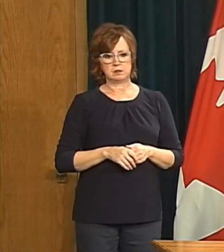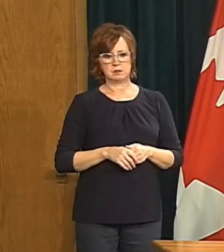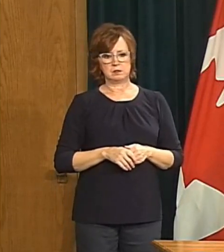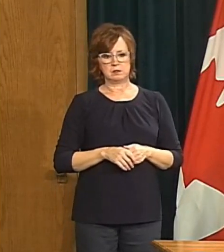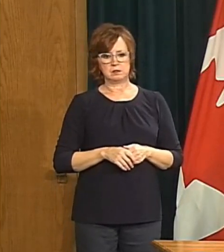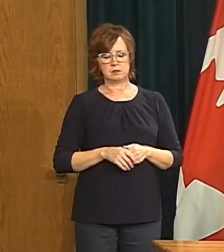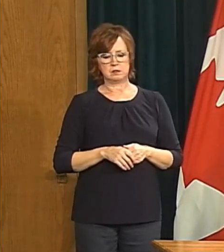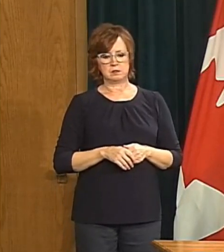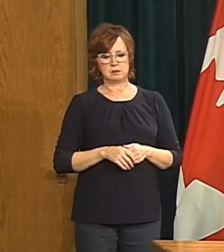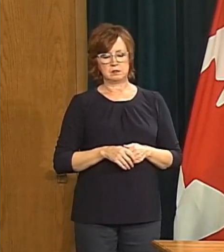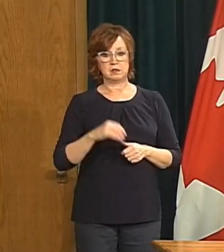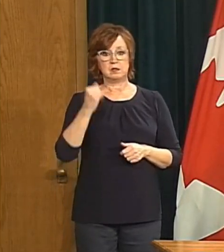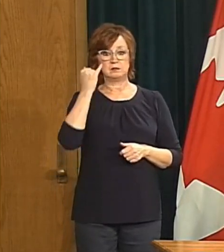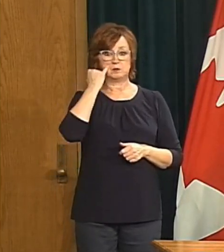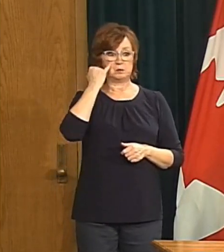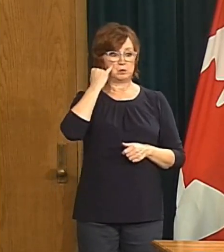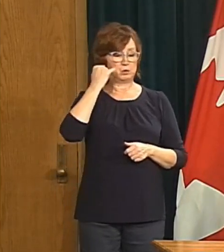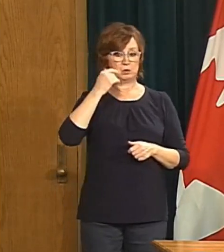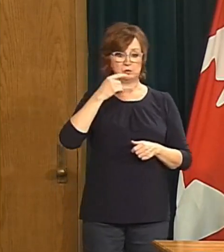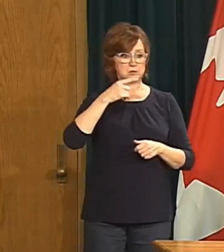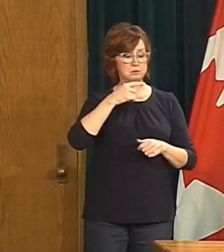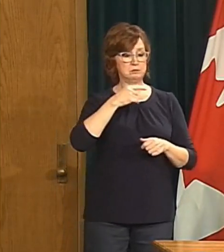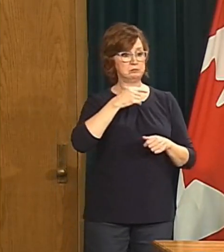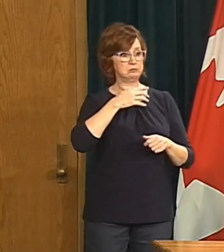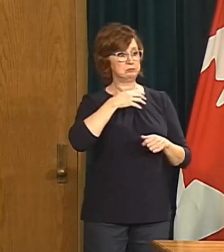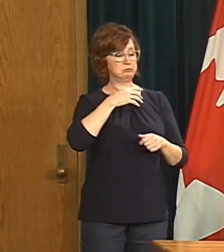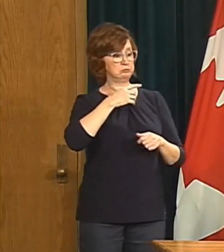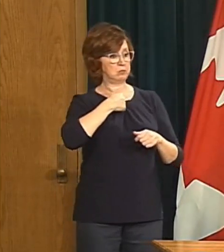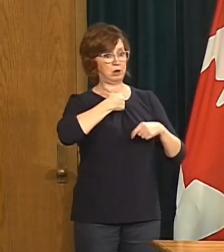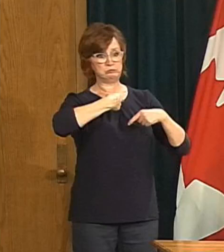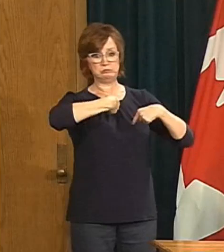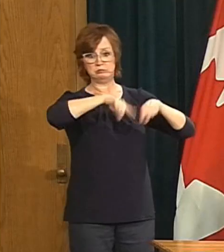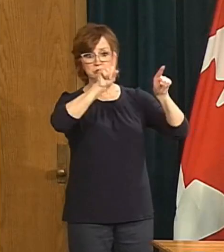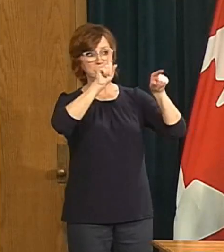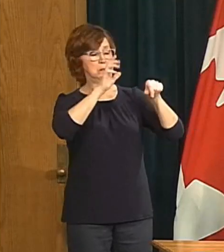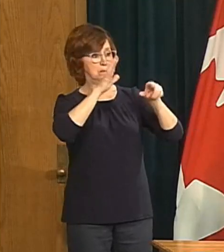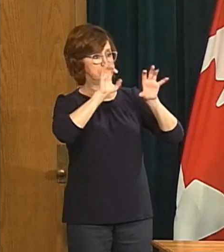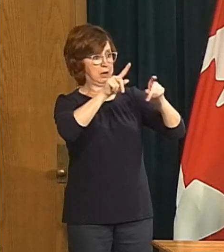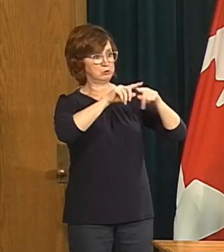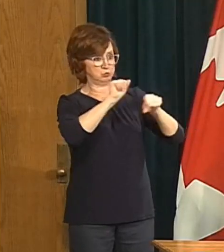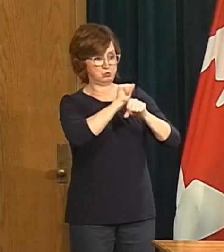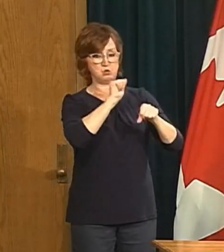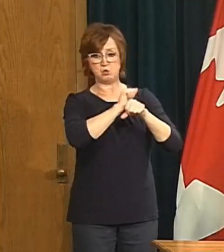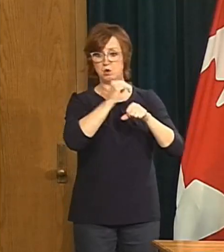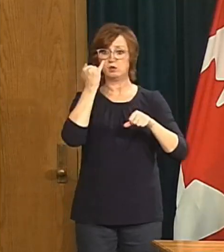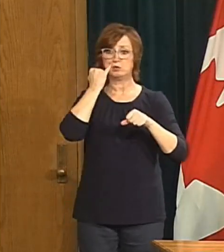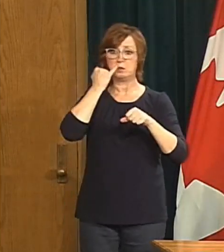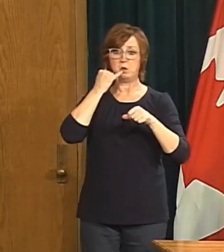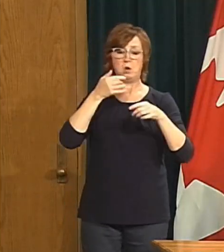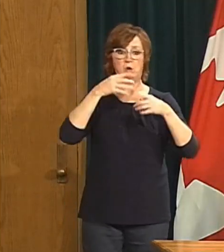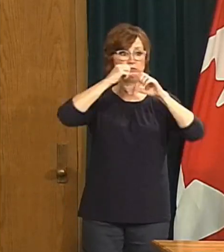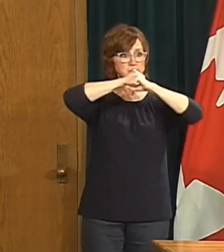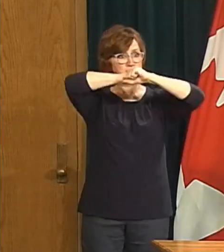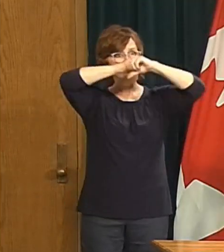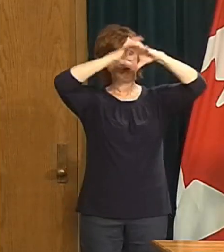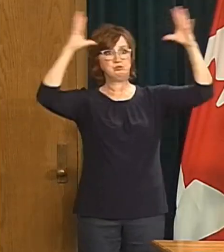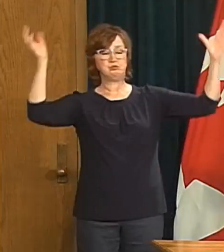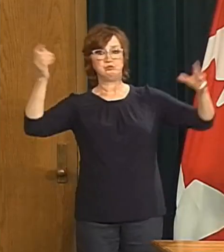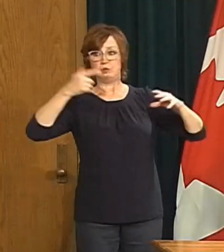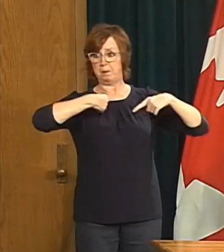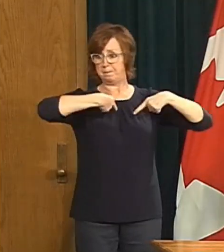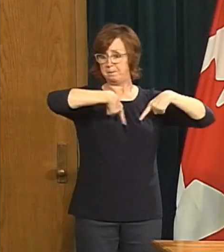mean going back to work in a very different way. So from that context, I think large group events would probably